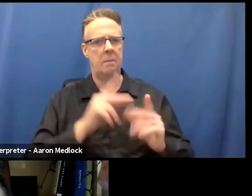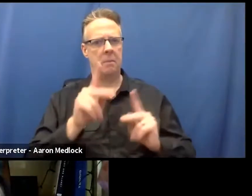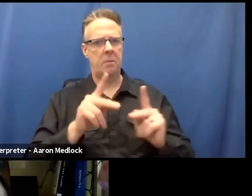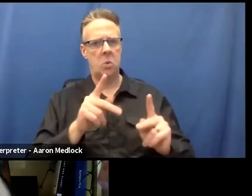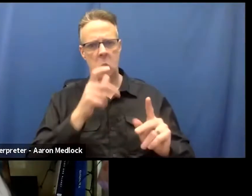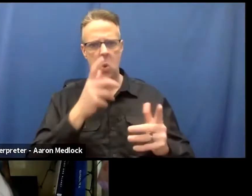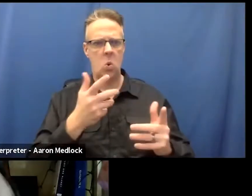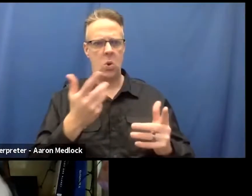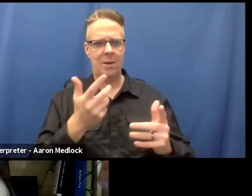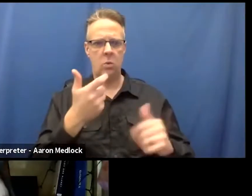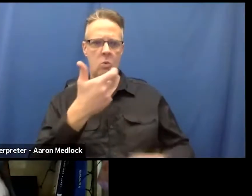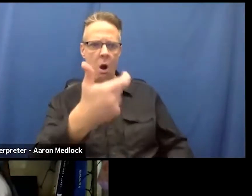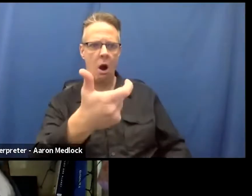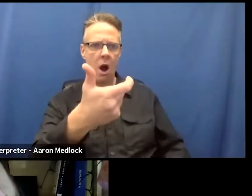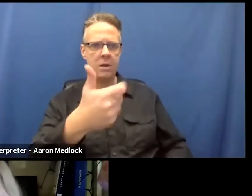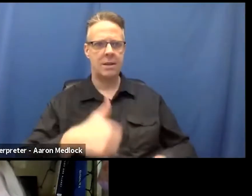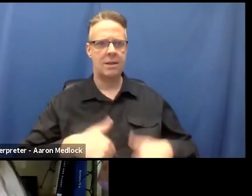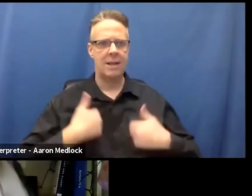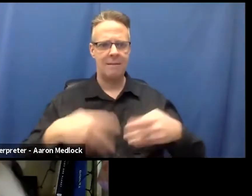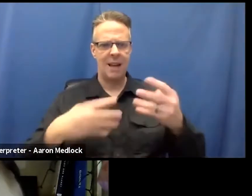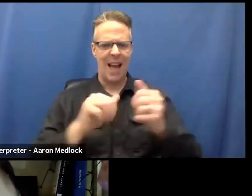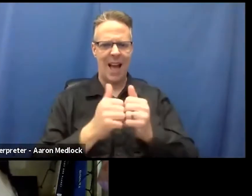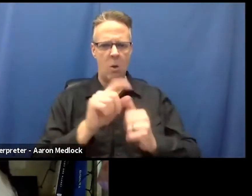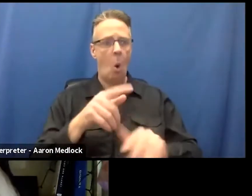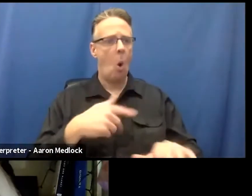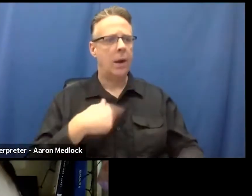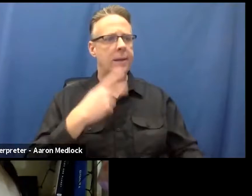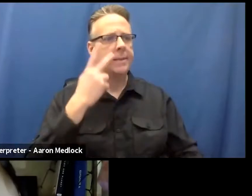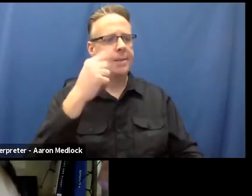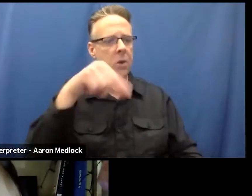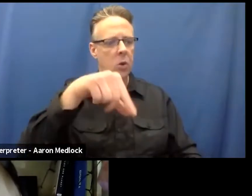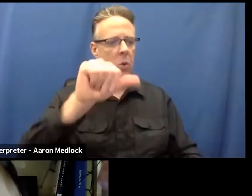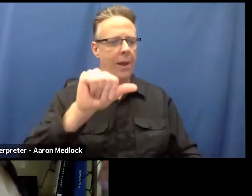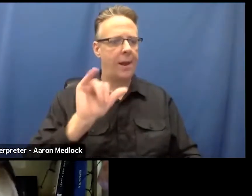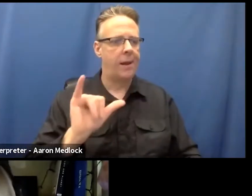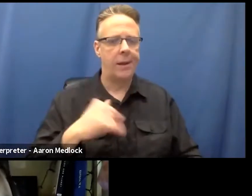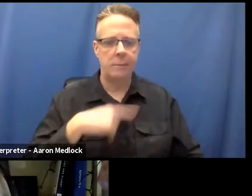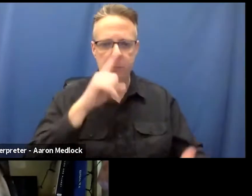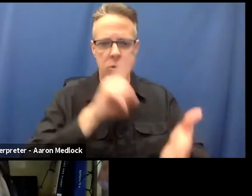live streaming this. That would be, oh, hang on, there's a Q&A here. Let me just check.